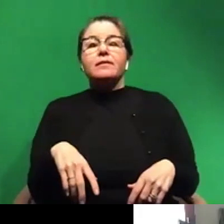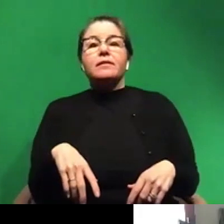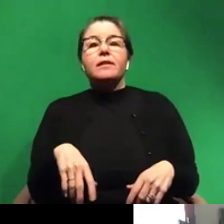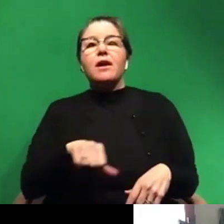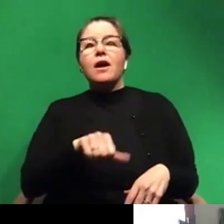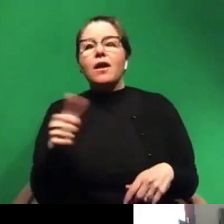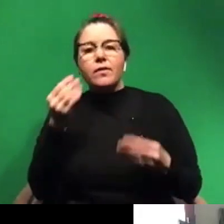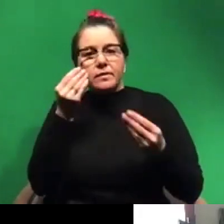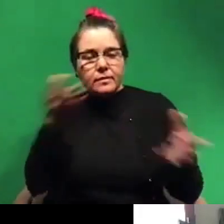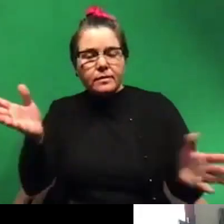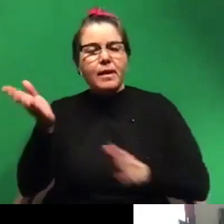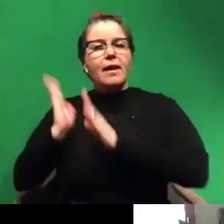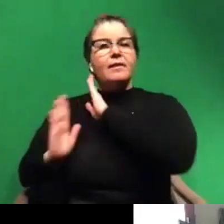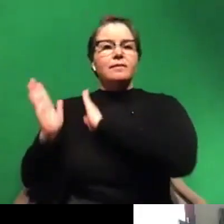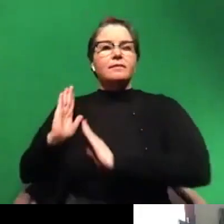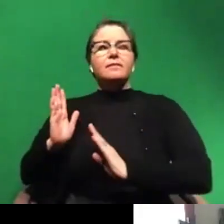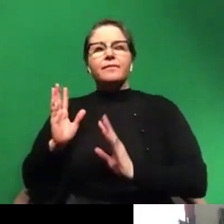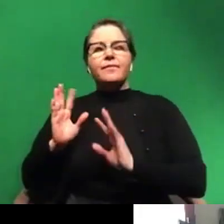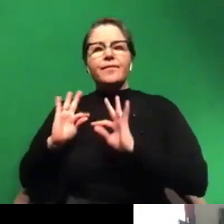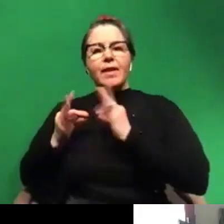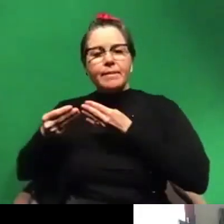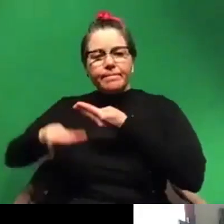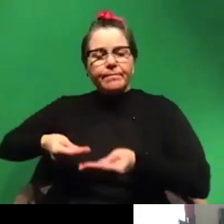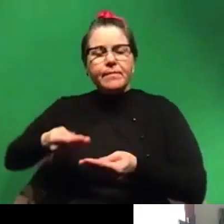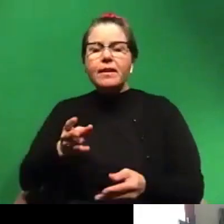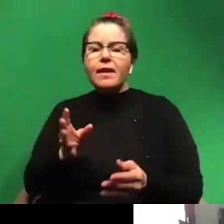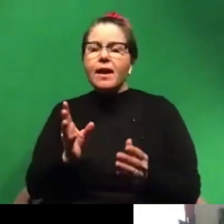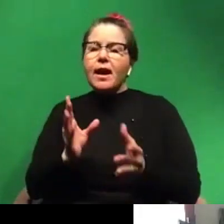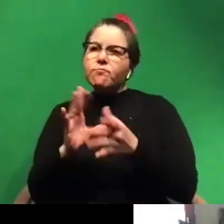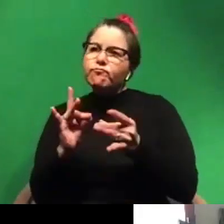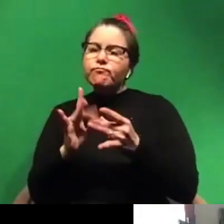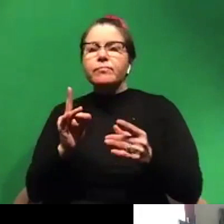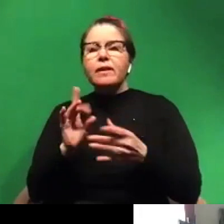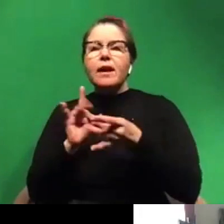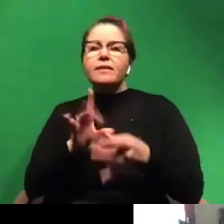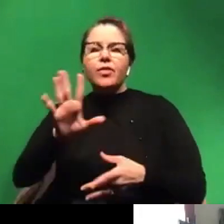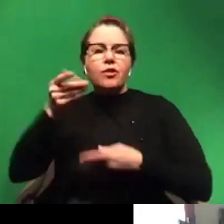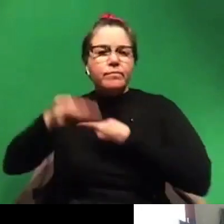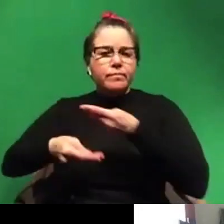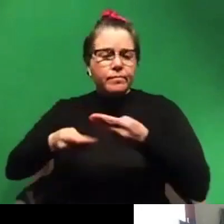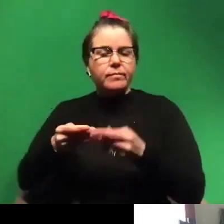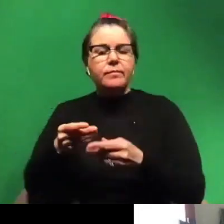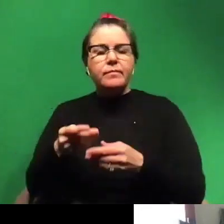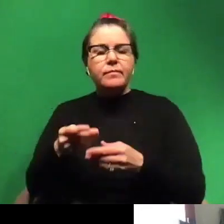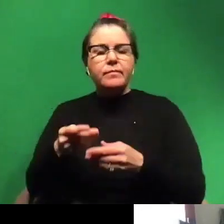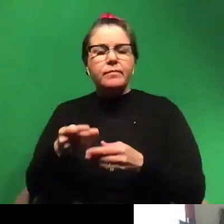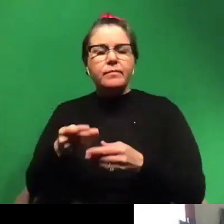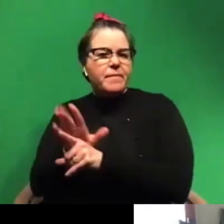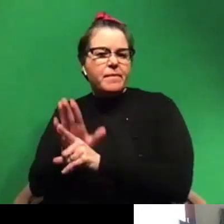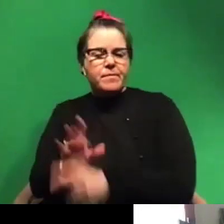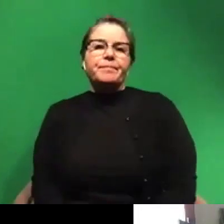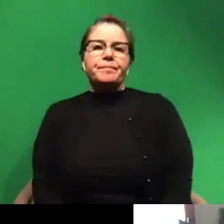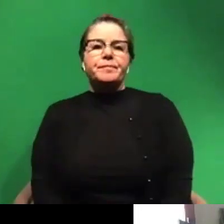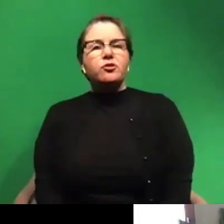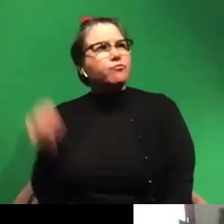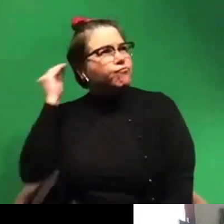my ancestors know that I'm speaking as their descendant and on their behalf, and keep that in mind as I speak